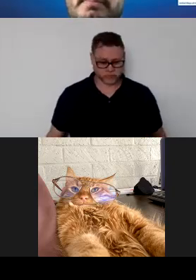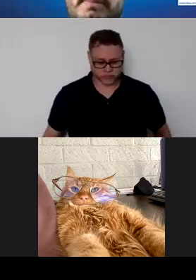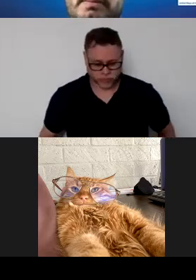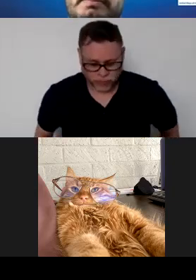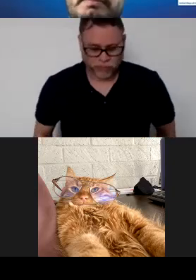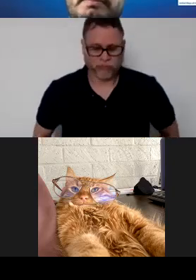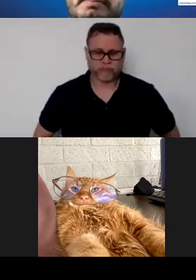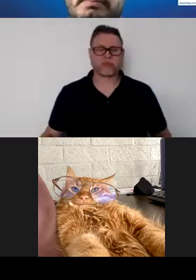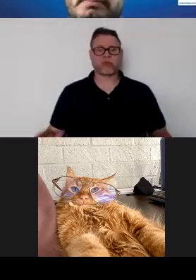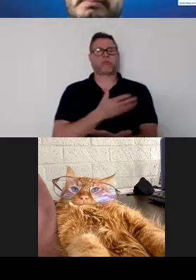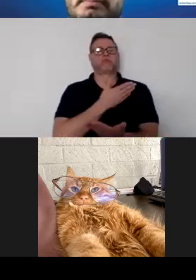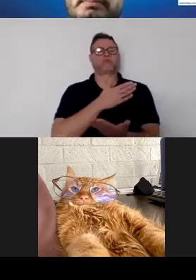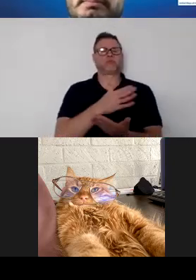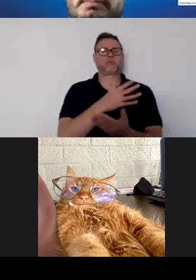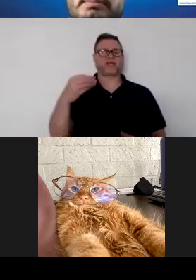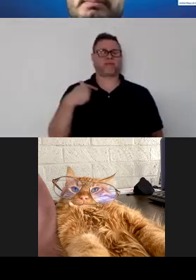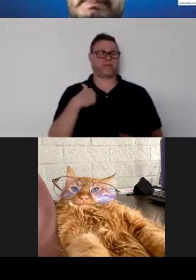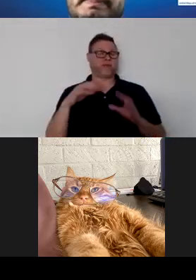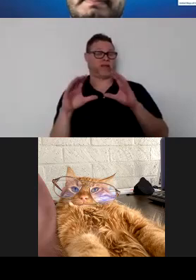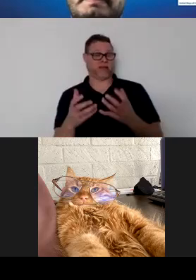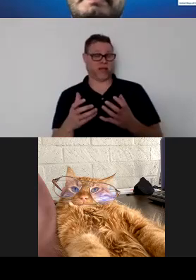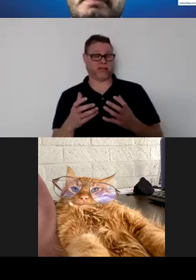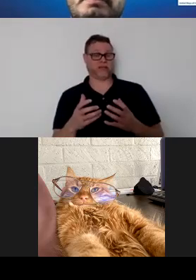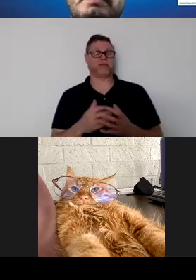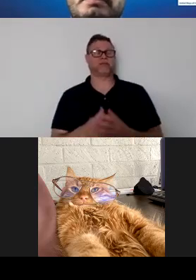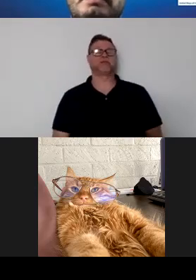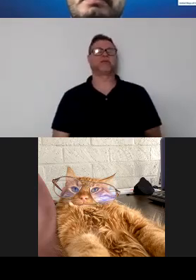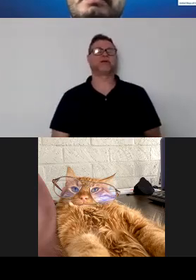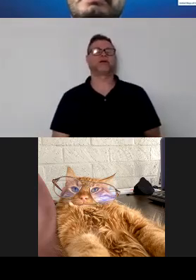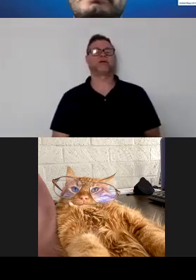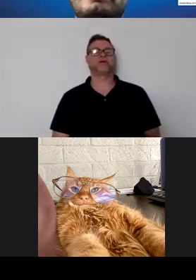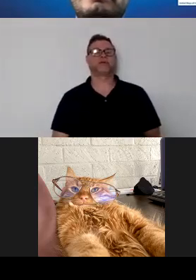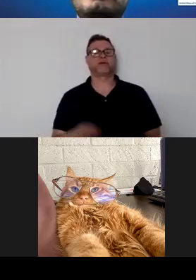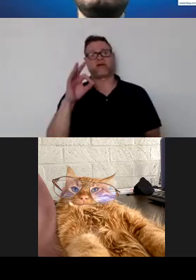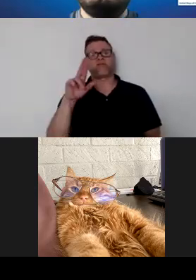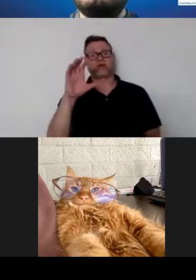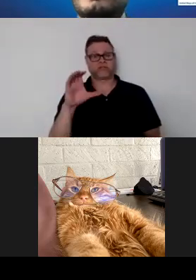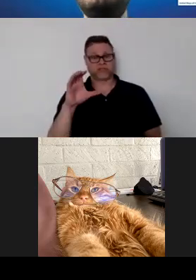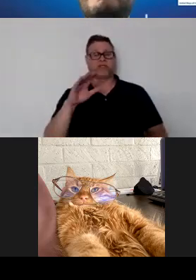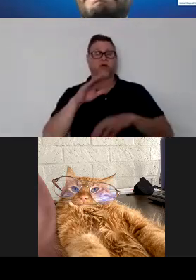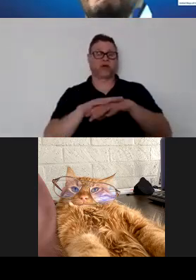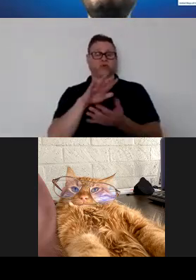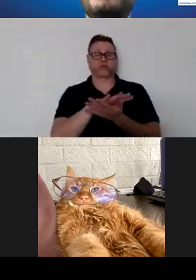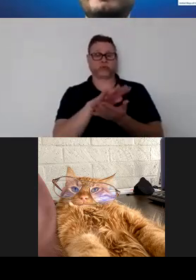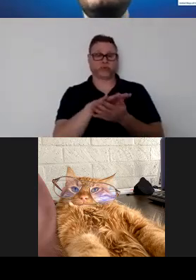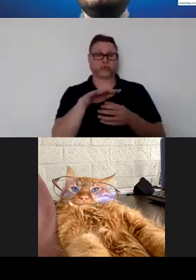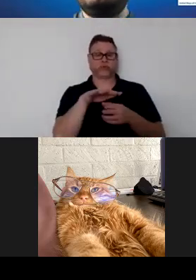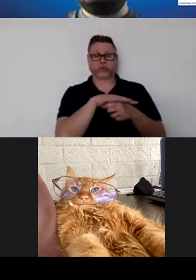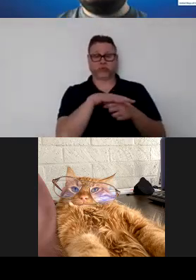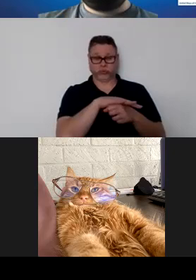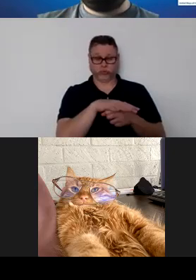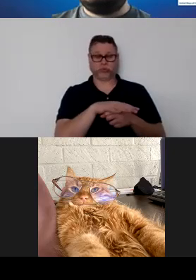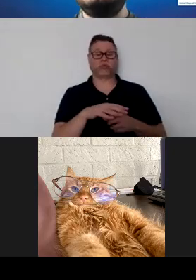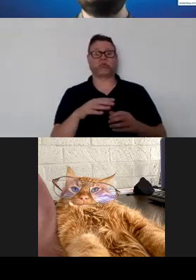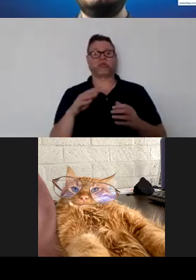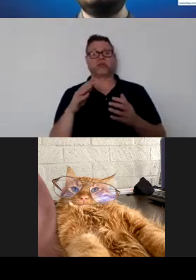a music and me class where it's the FRC is on a school campus. So we have families who have children that are